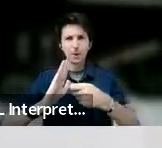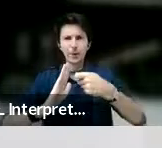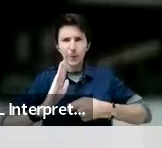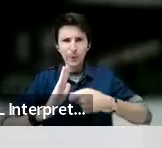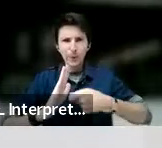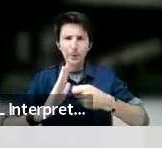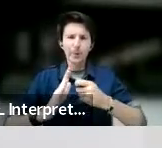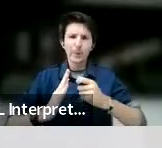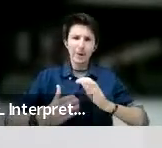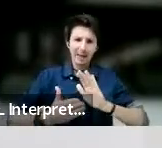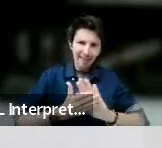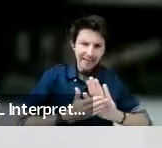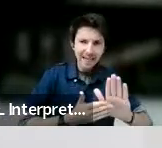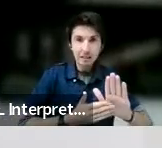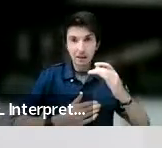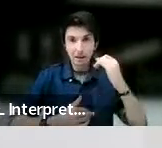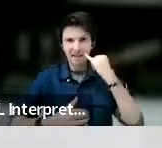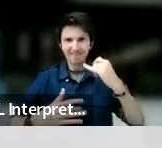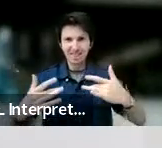can address that.